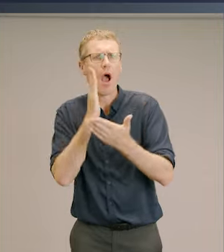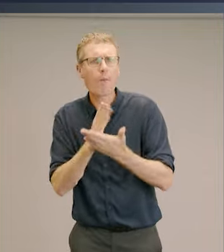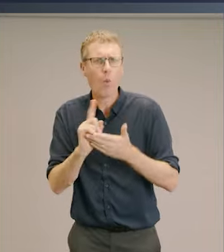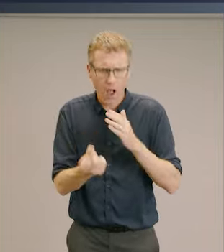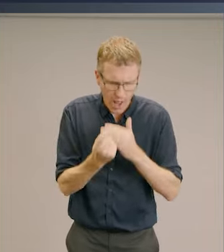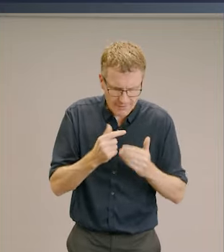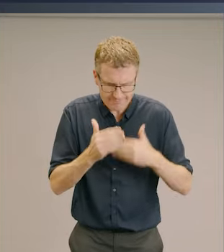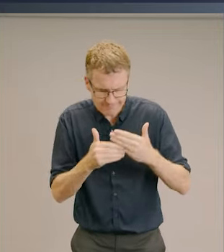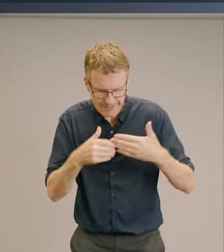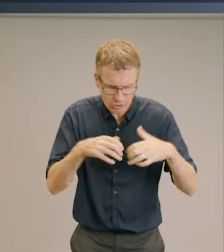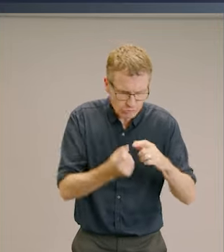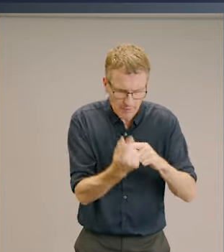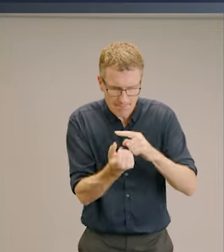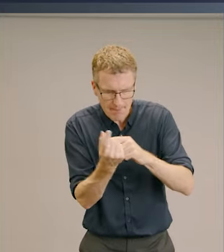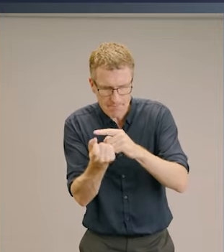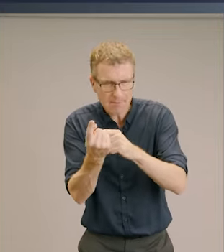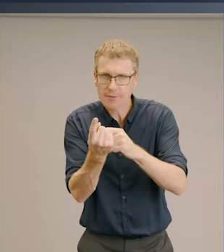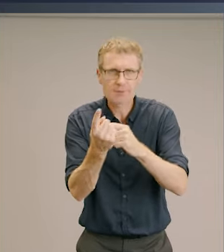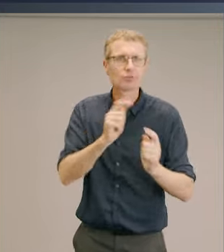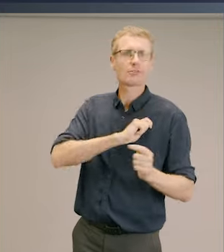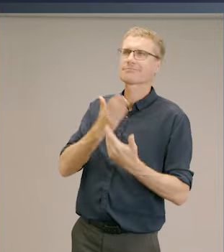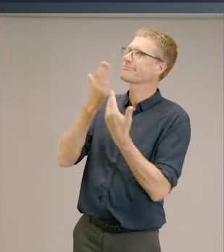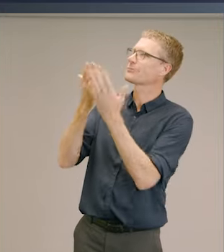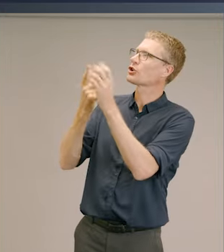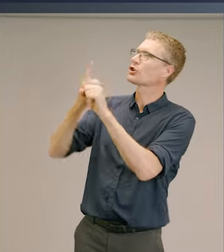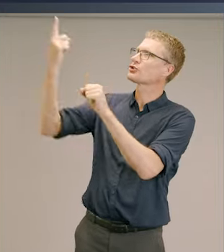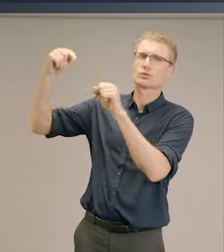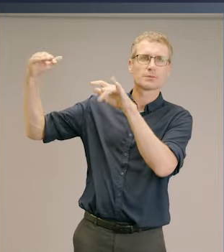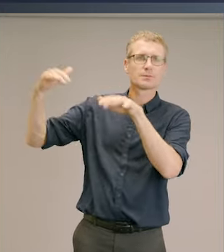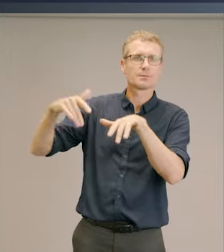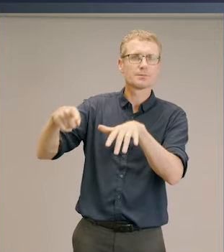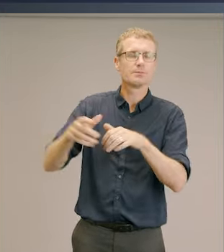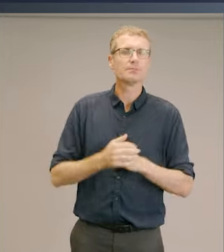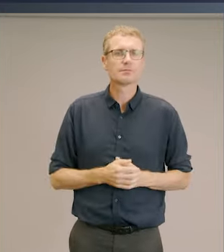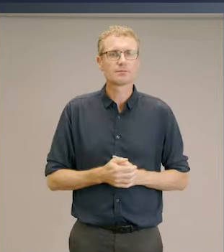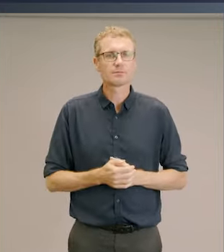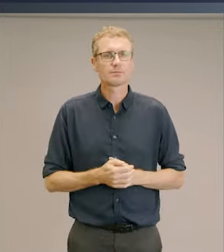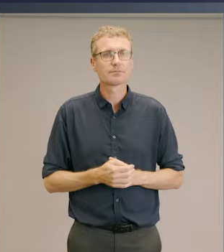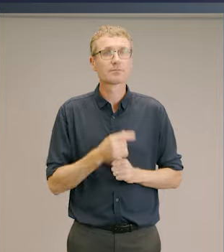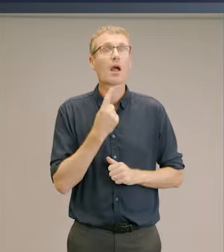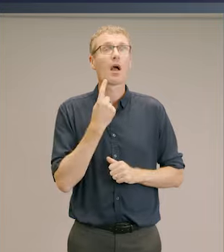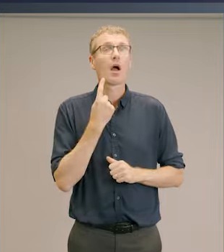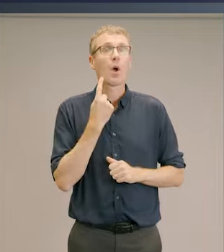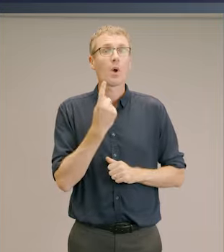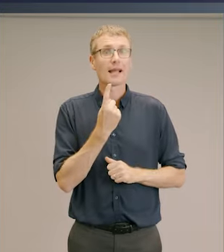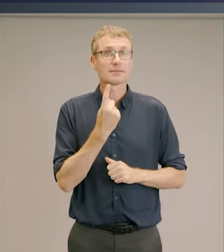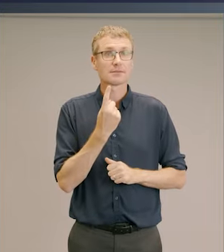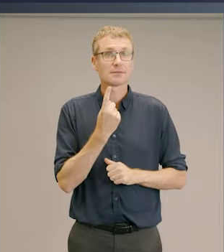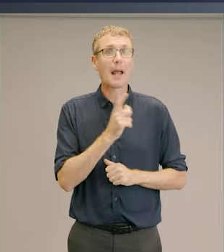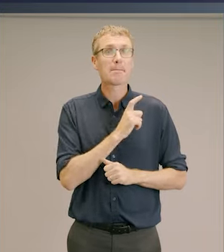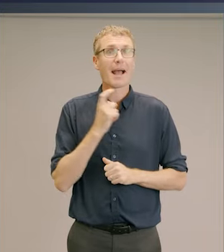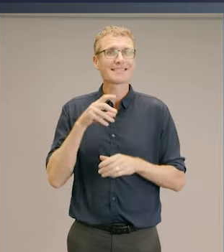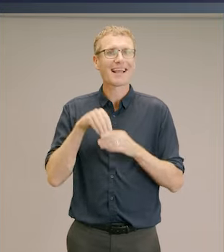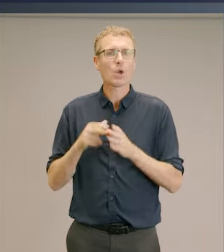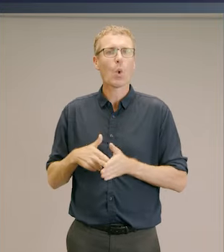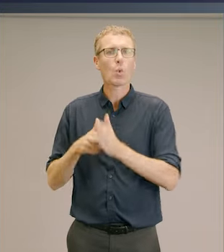be used. We don't see necessarily the results of what we've done. We have to trust that to God. Bridget Underhill,